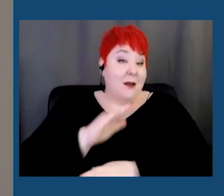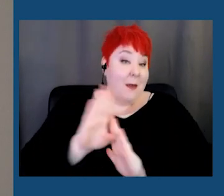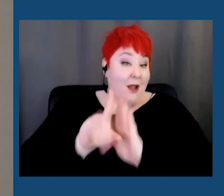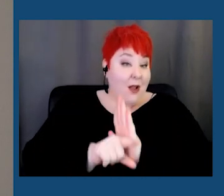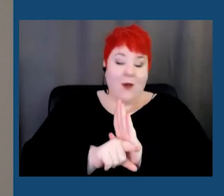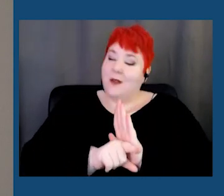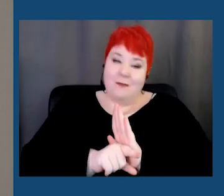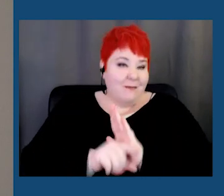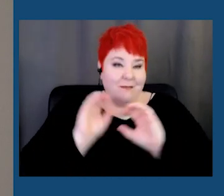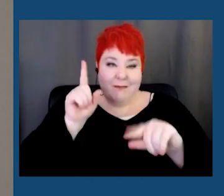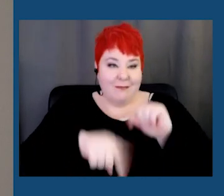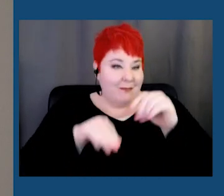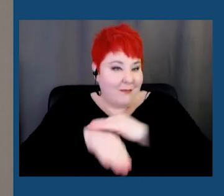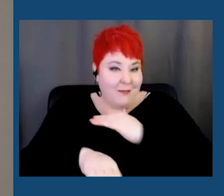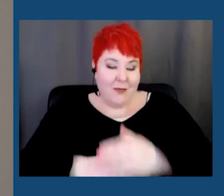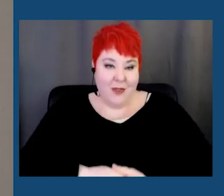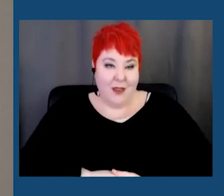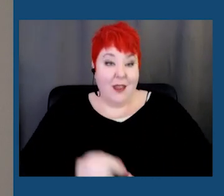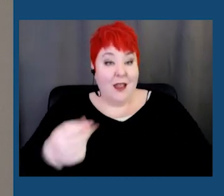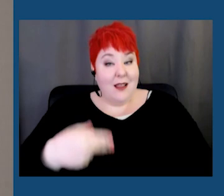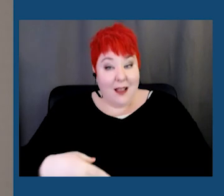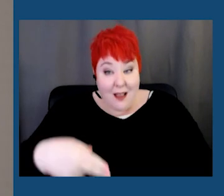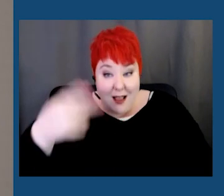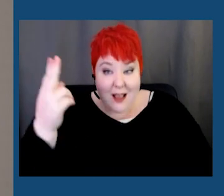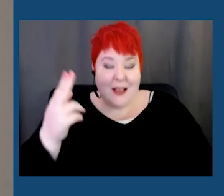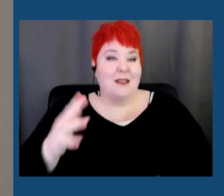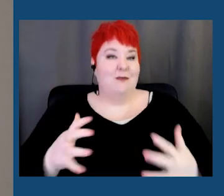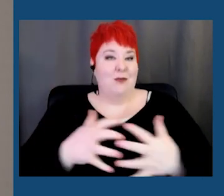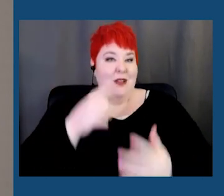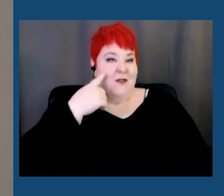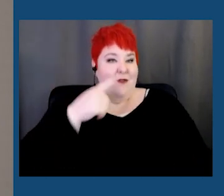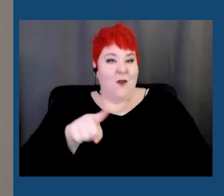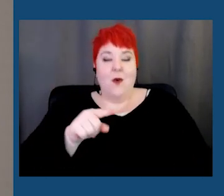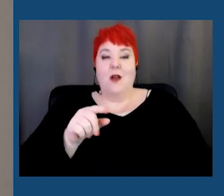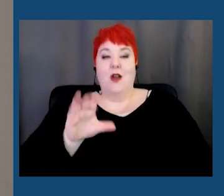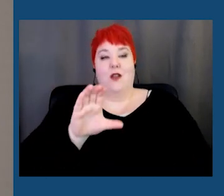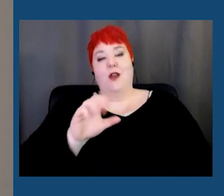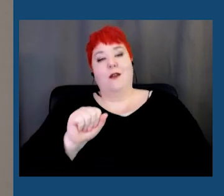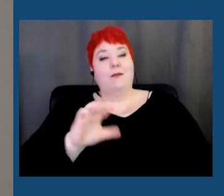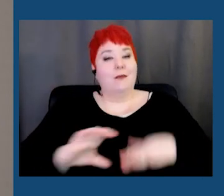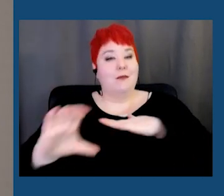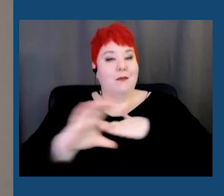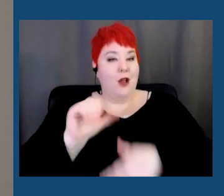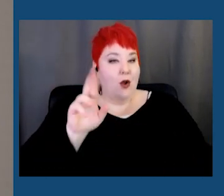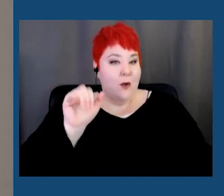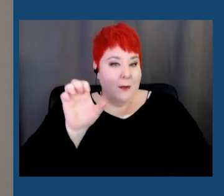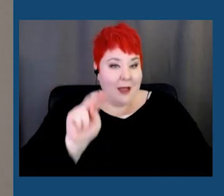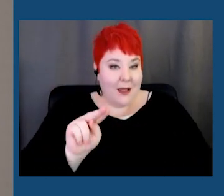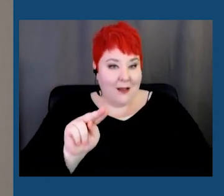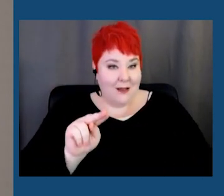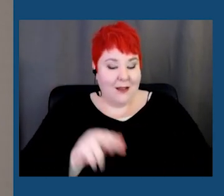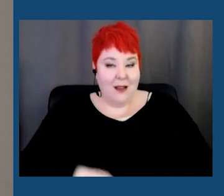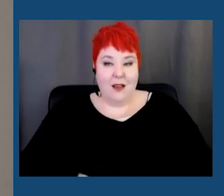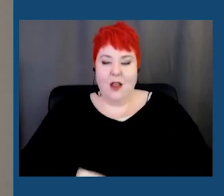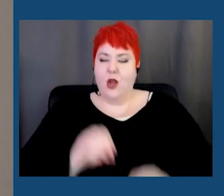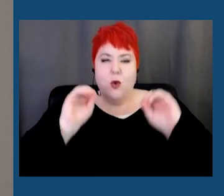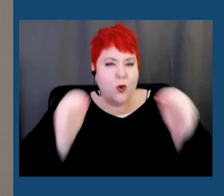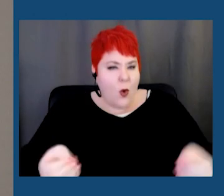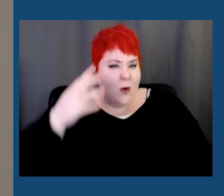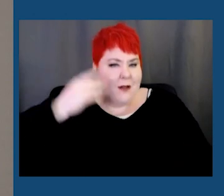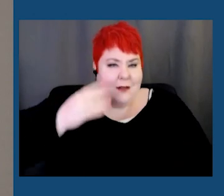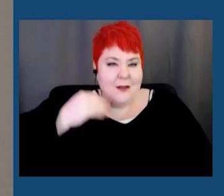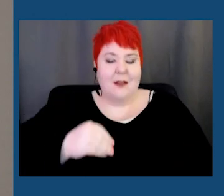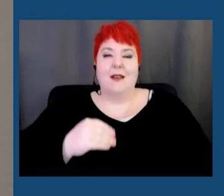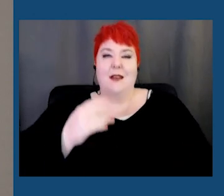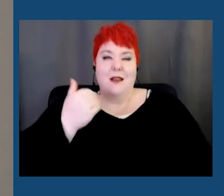rates in the Caribbean. No one should have to face punishment, shame, or violence for